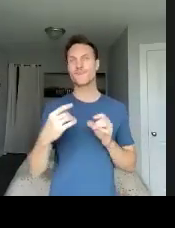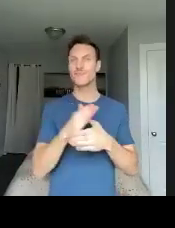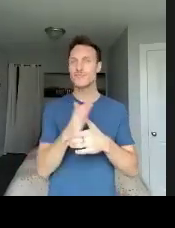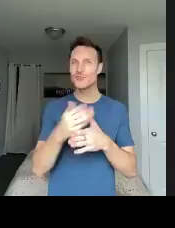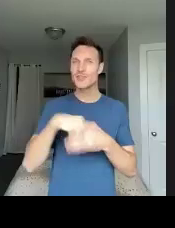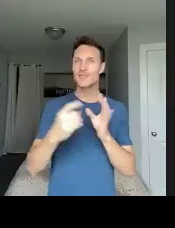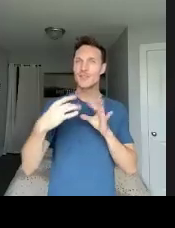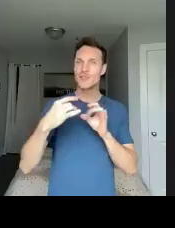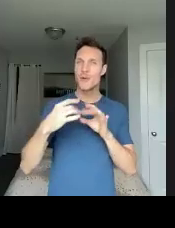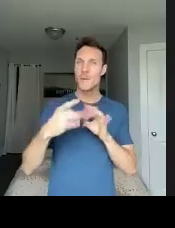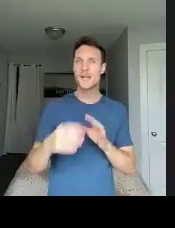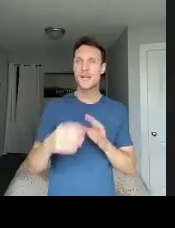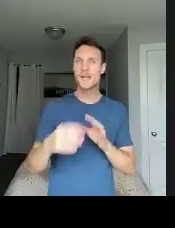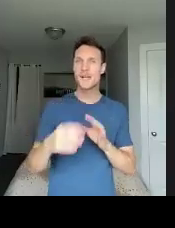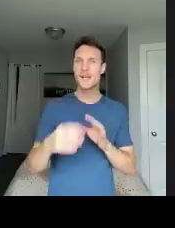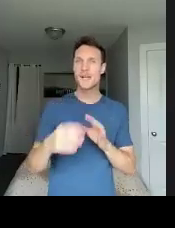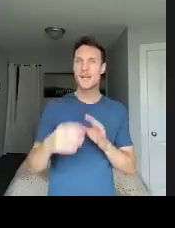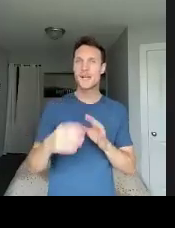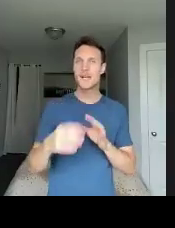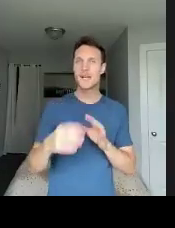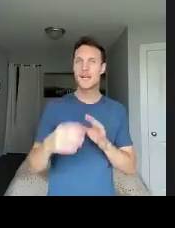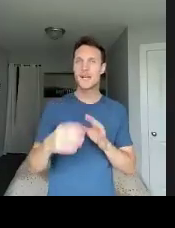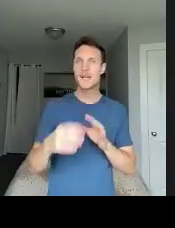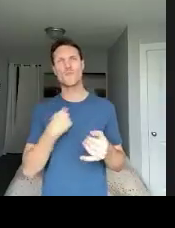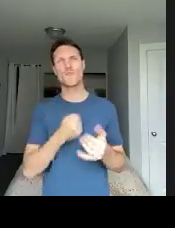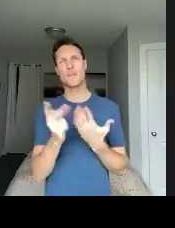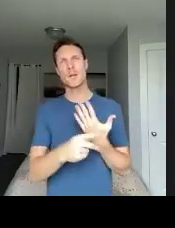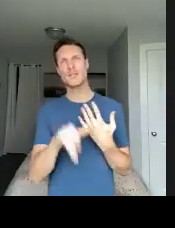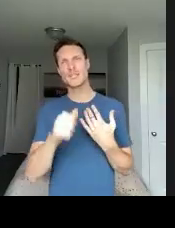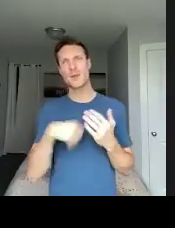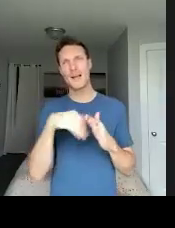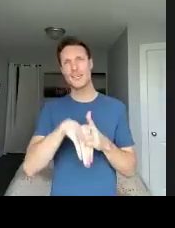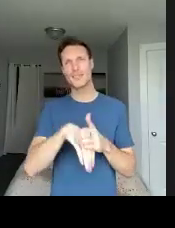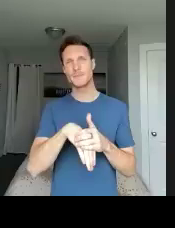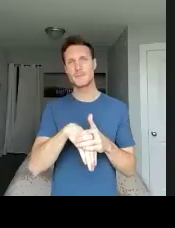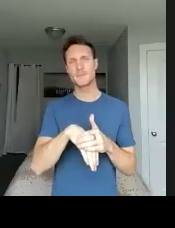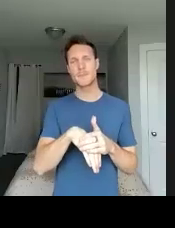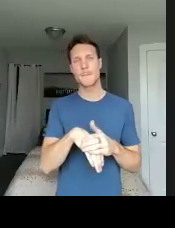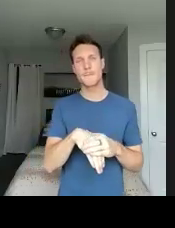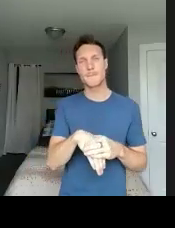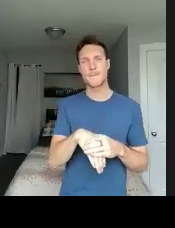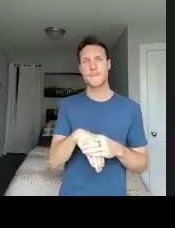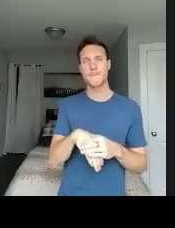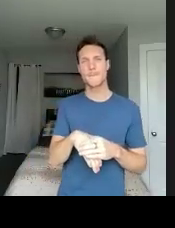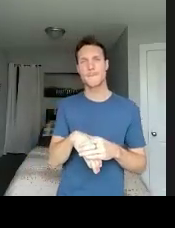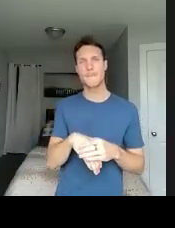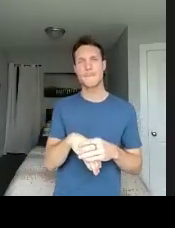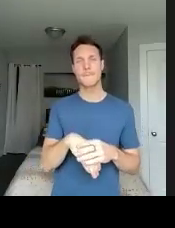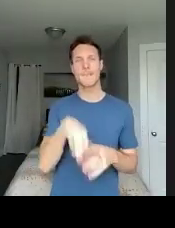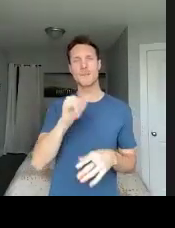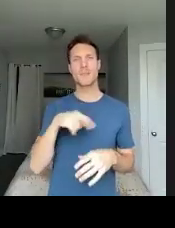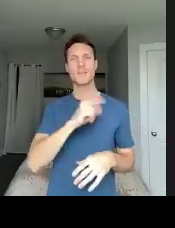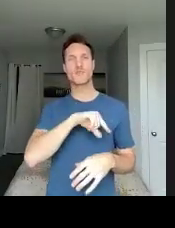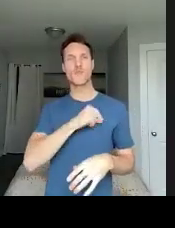Current policies we have for public comment is the quality assurance policy. and that is out until the 1st